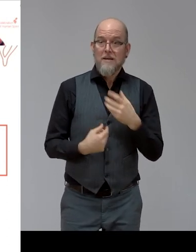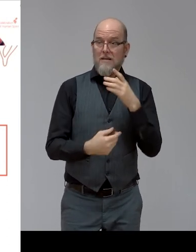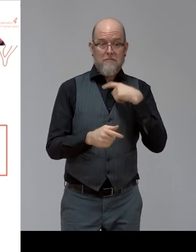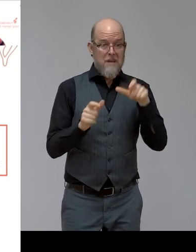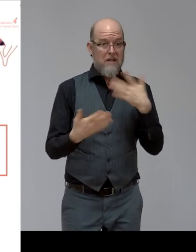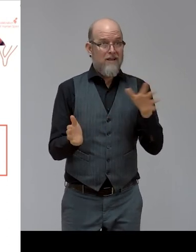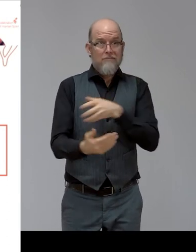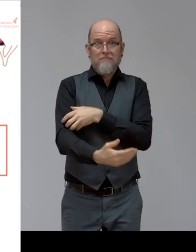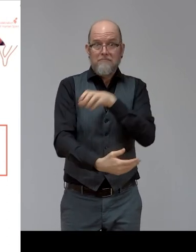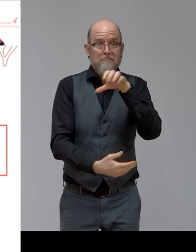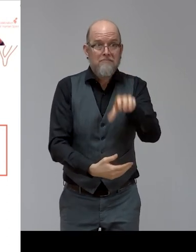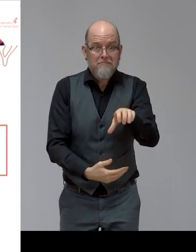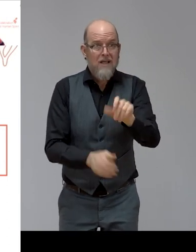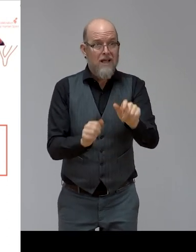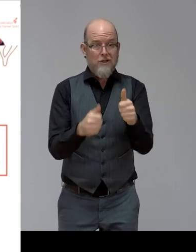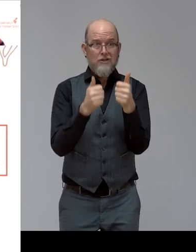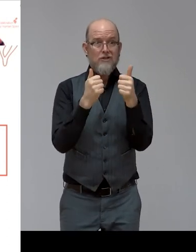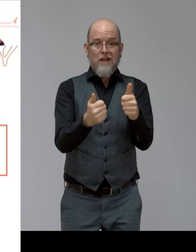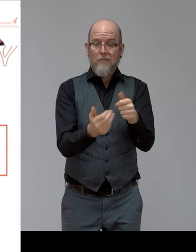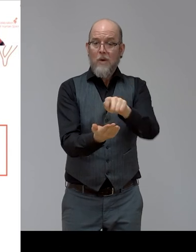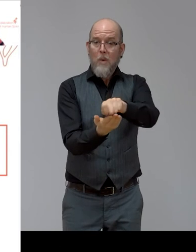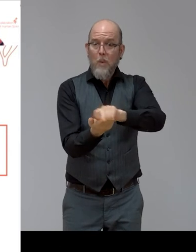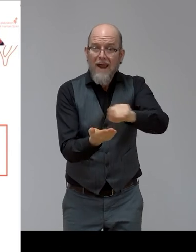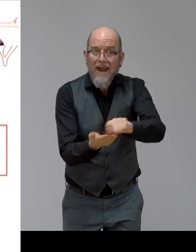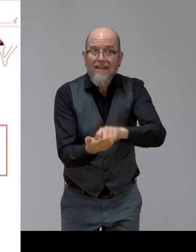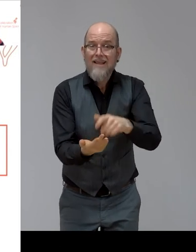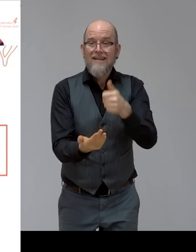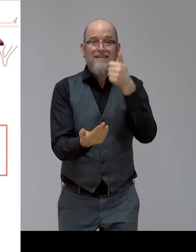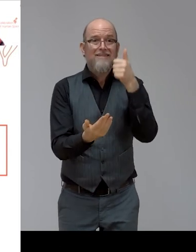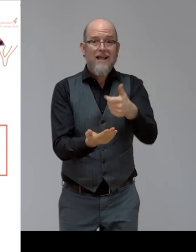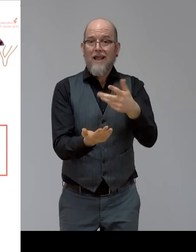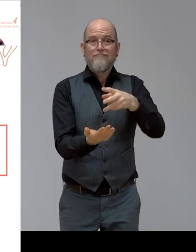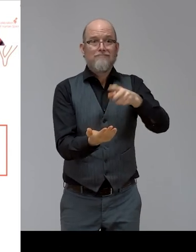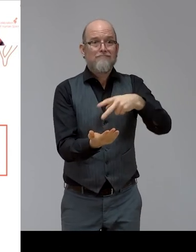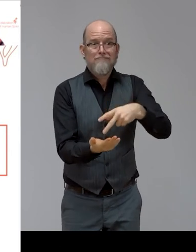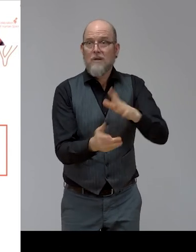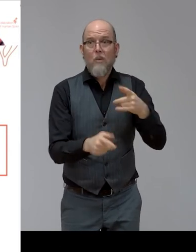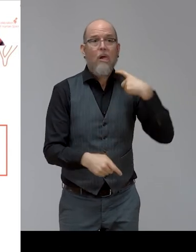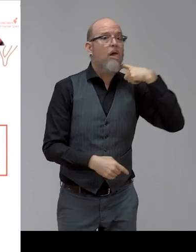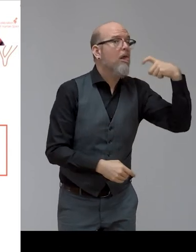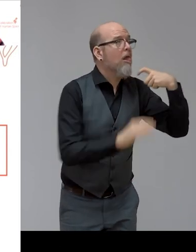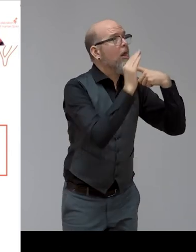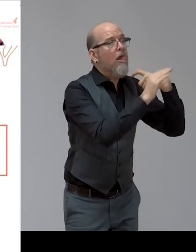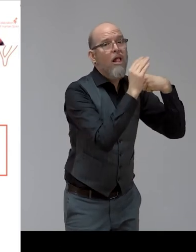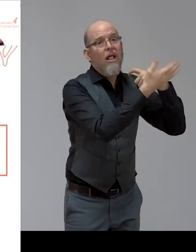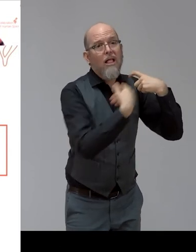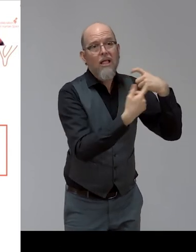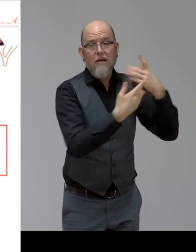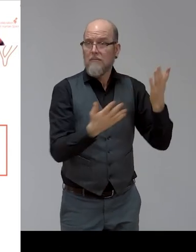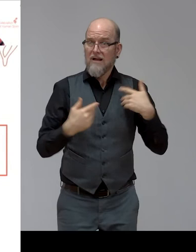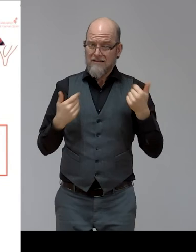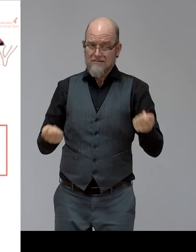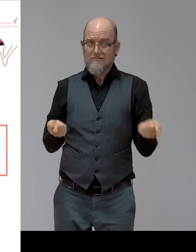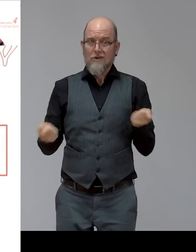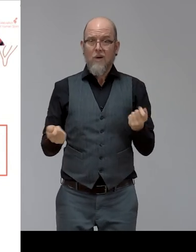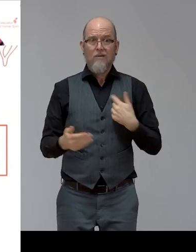and inputs, I have transformed myself from being a dependent to a leader who is spearheading digital empowerment